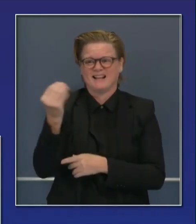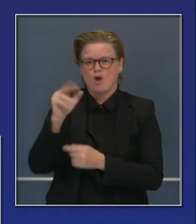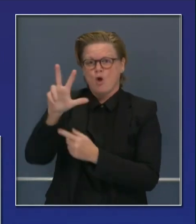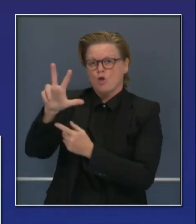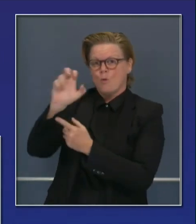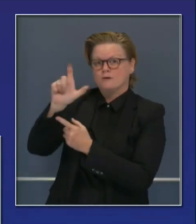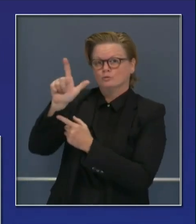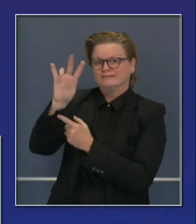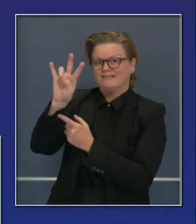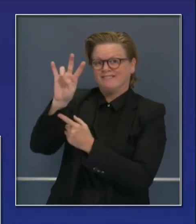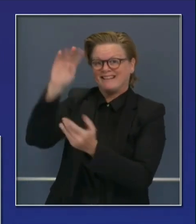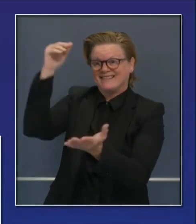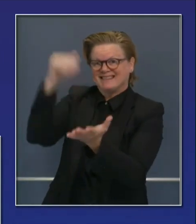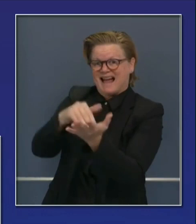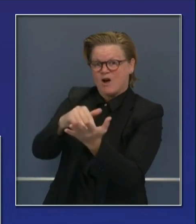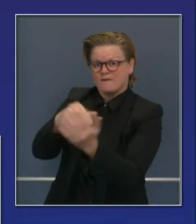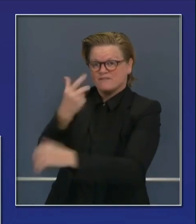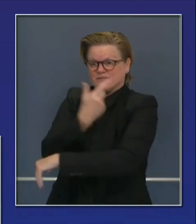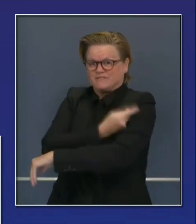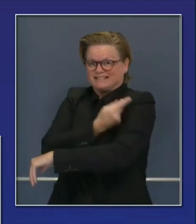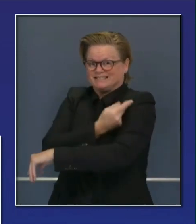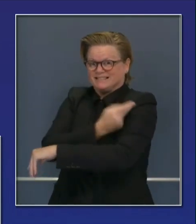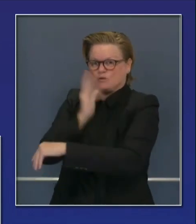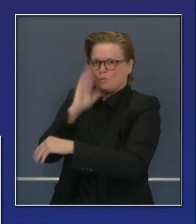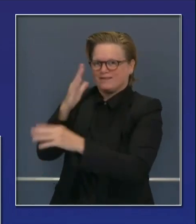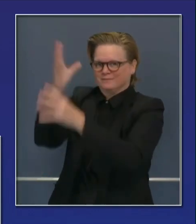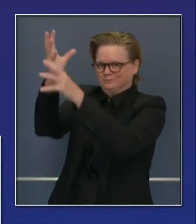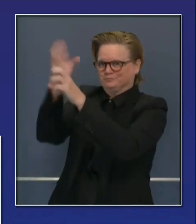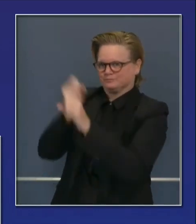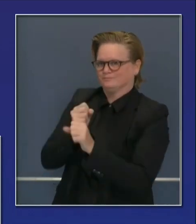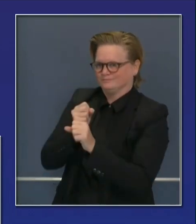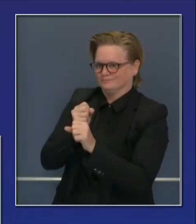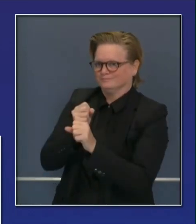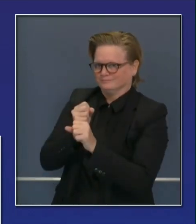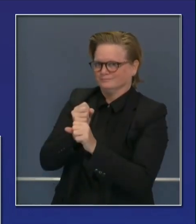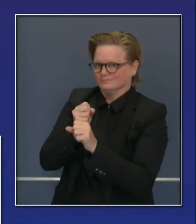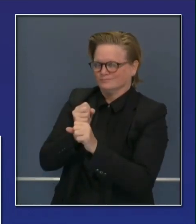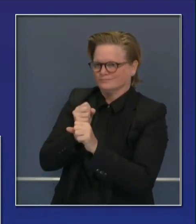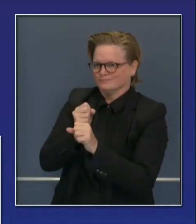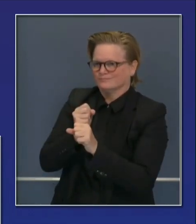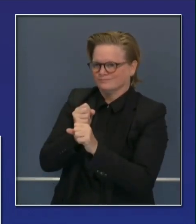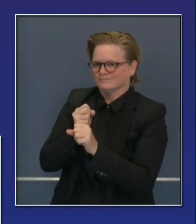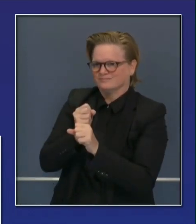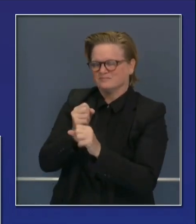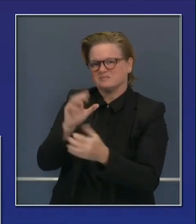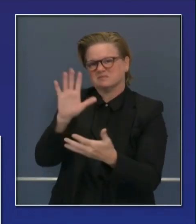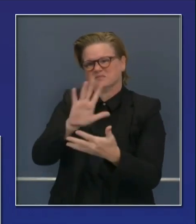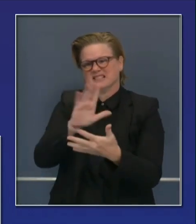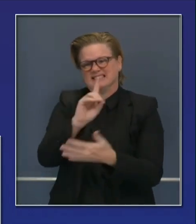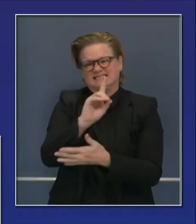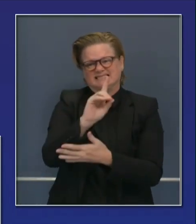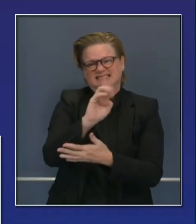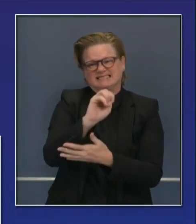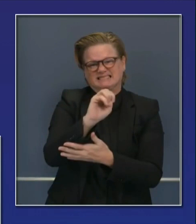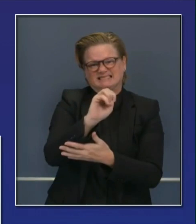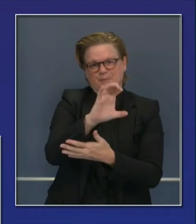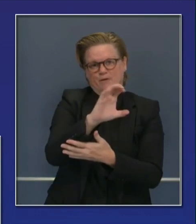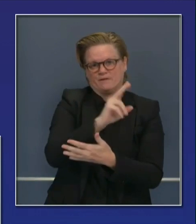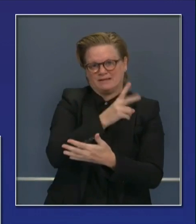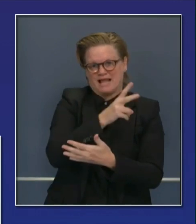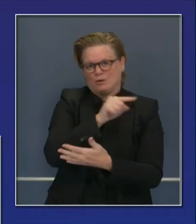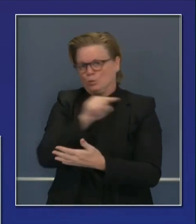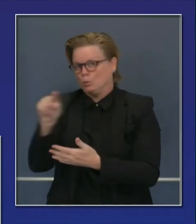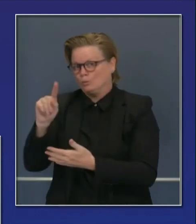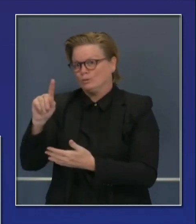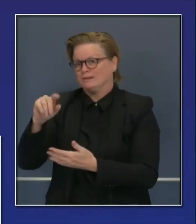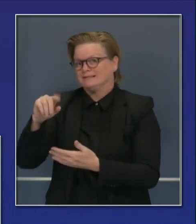327,000 doses of the vaccine that we anticipate receiving anywhere between December 12th and December 15th. And by the way,